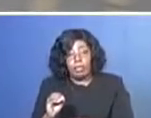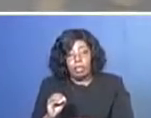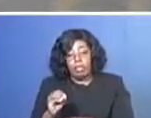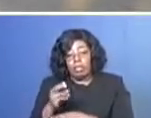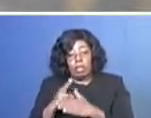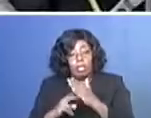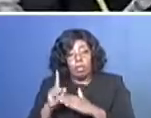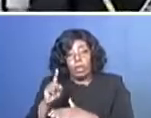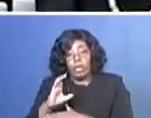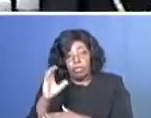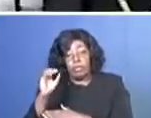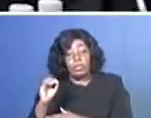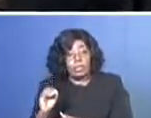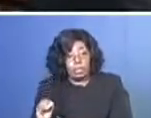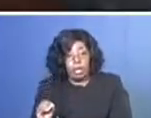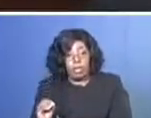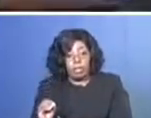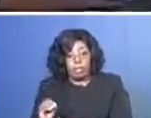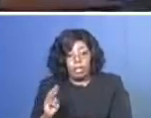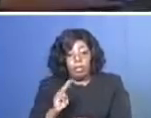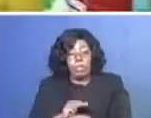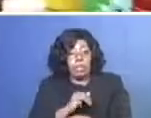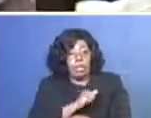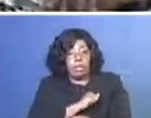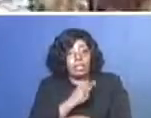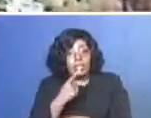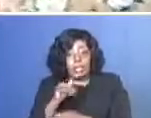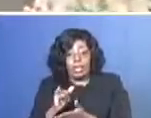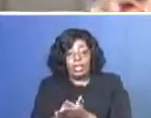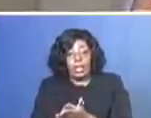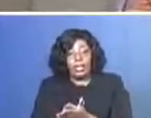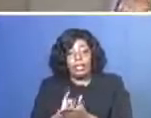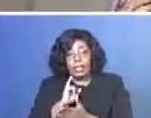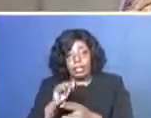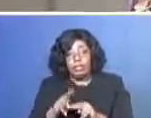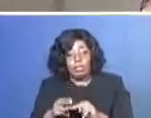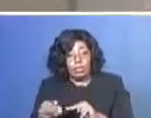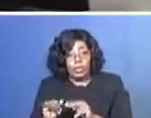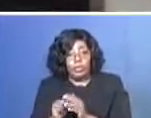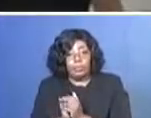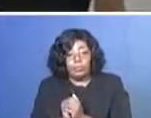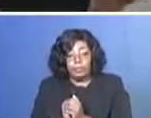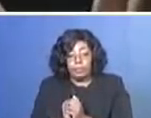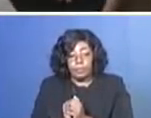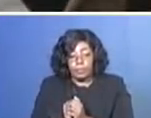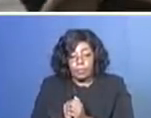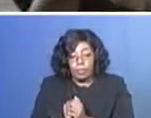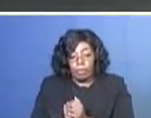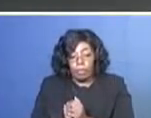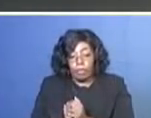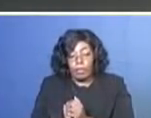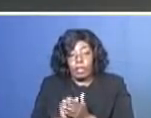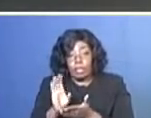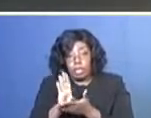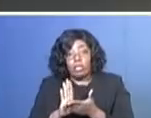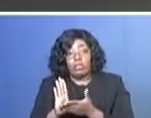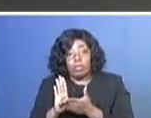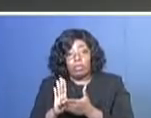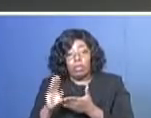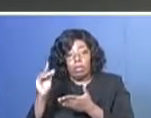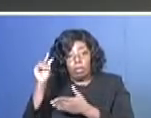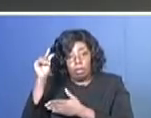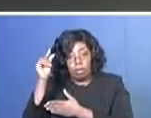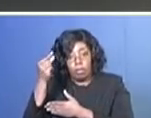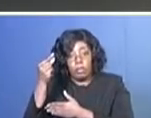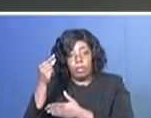under 100%, Minister Halkitis says it's coming down. The central government's debt stock is now